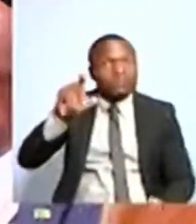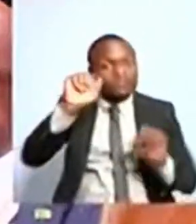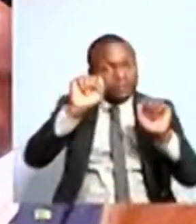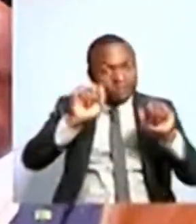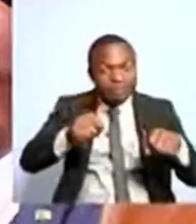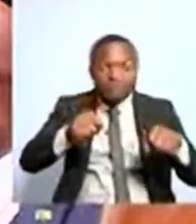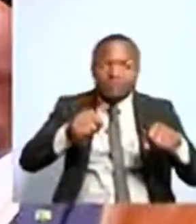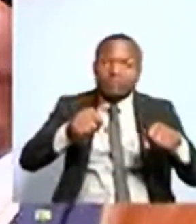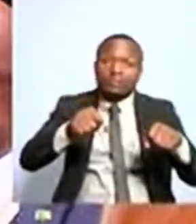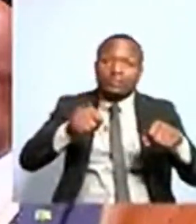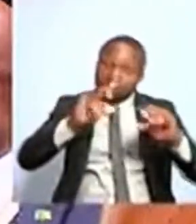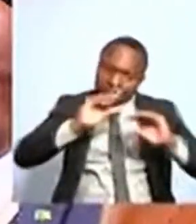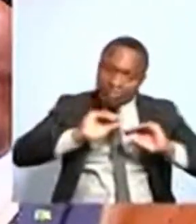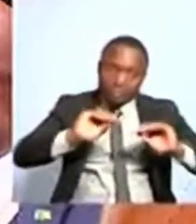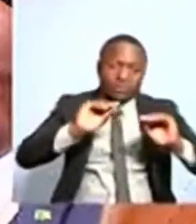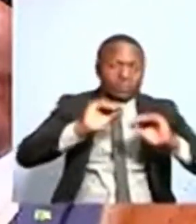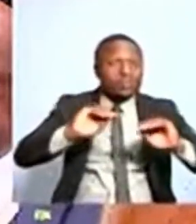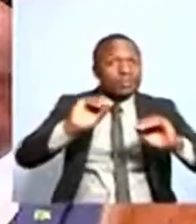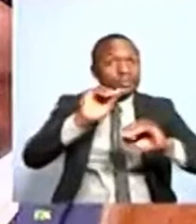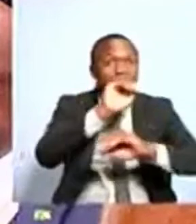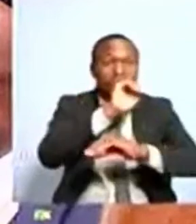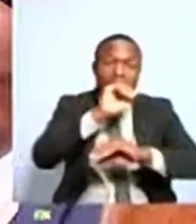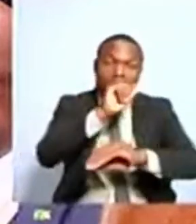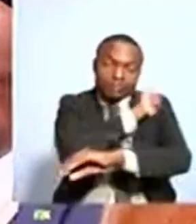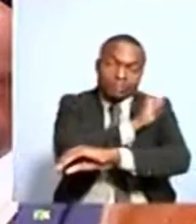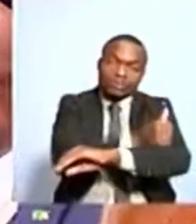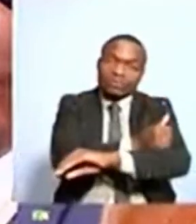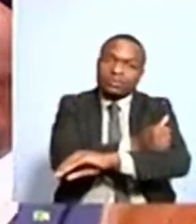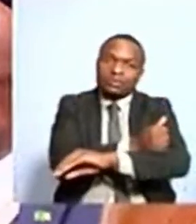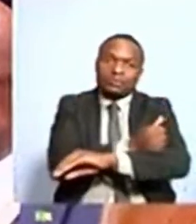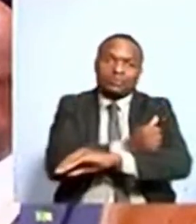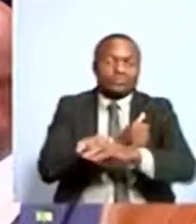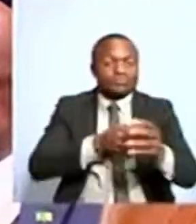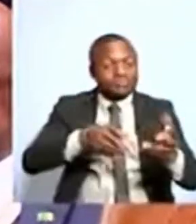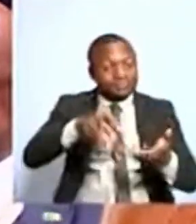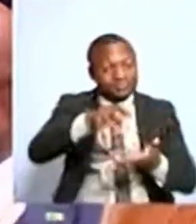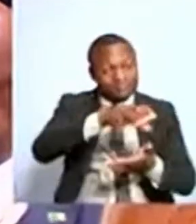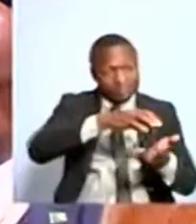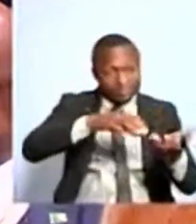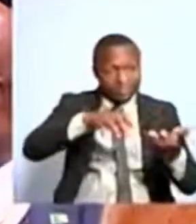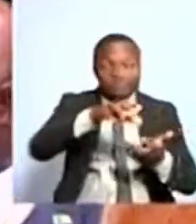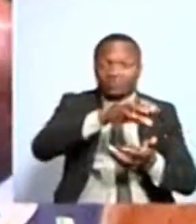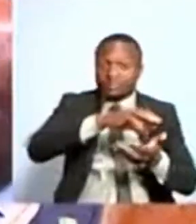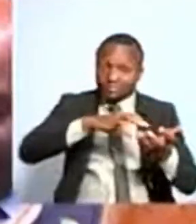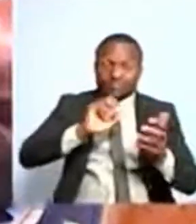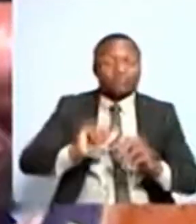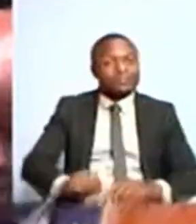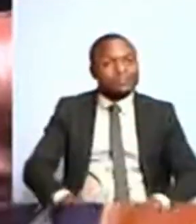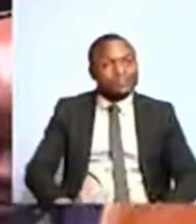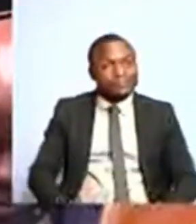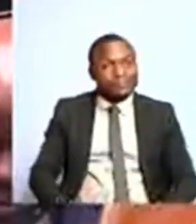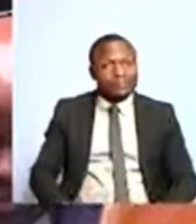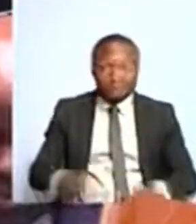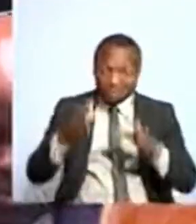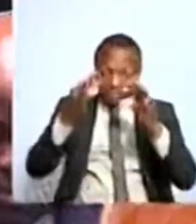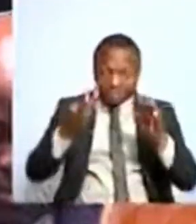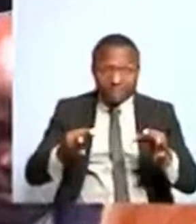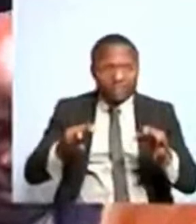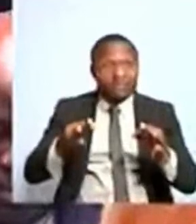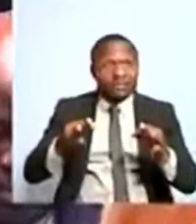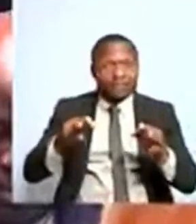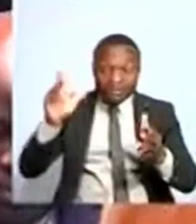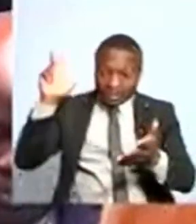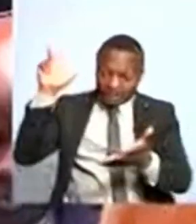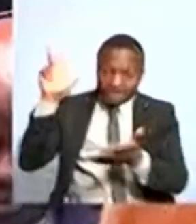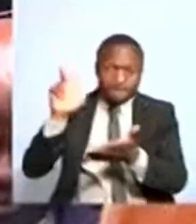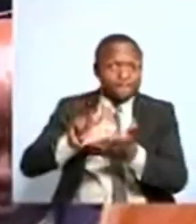be directed by the authority. It is awkward and contradictory, and if it passes through our